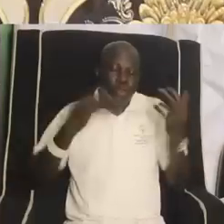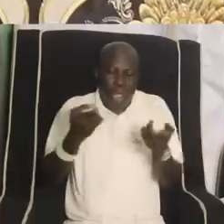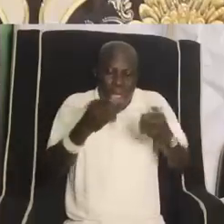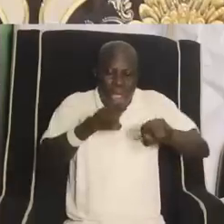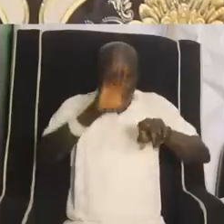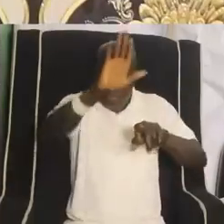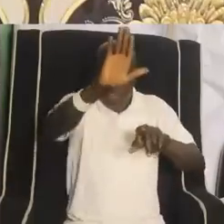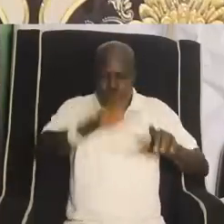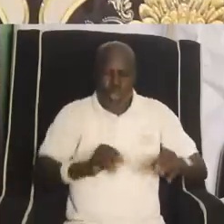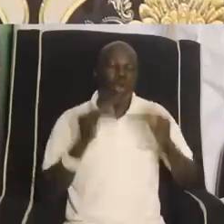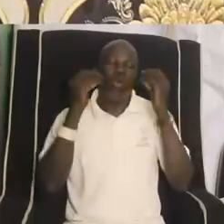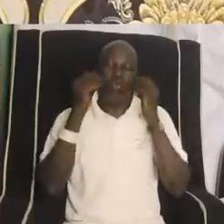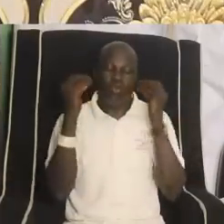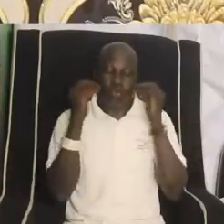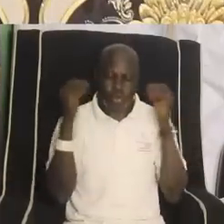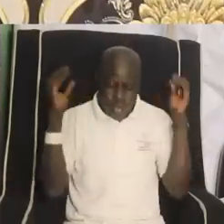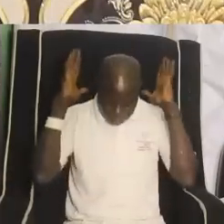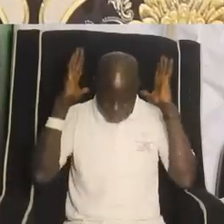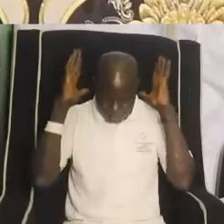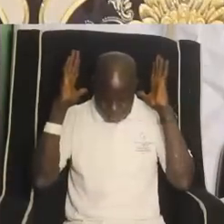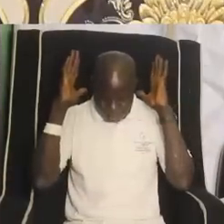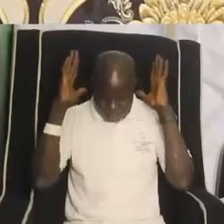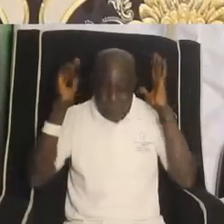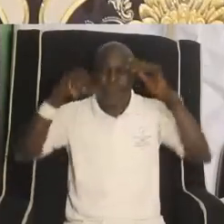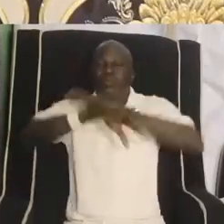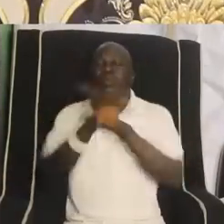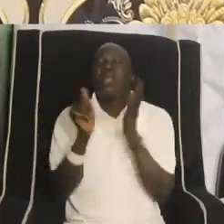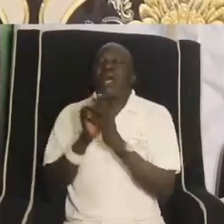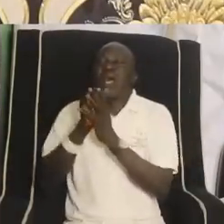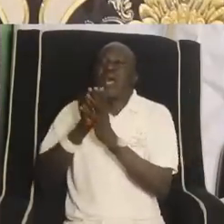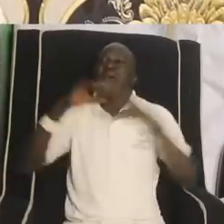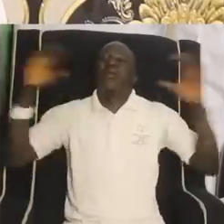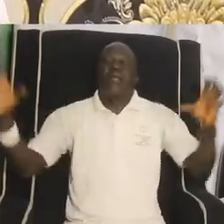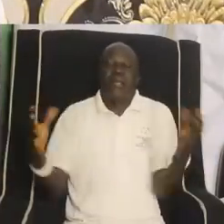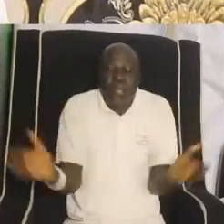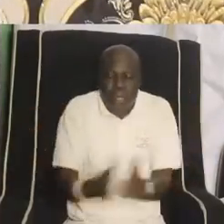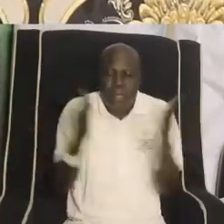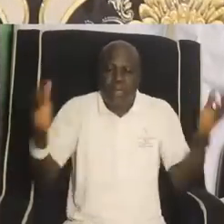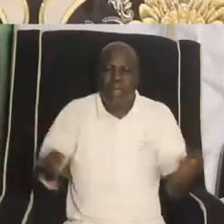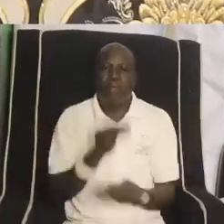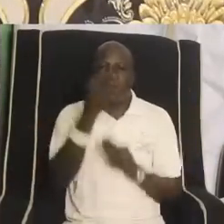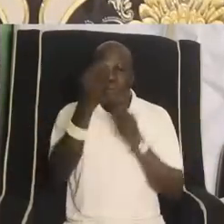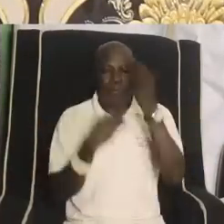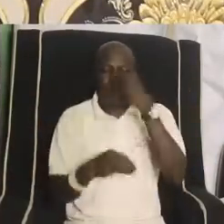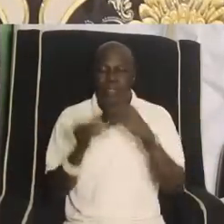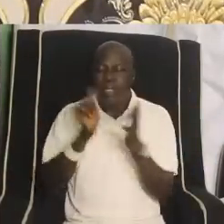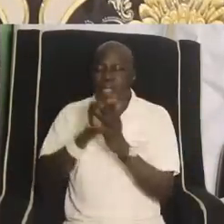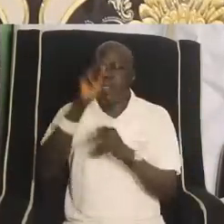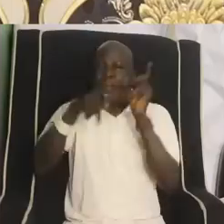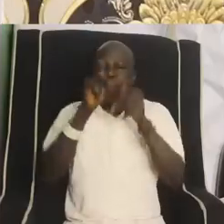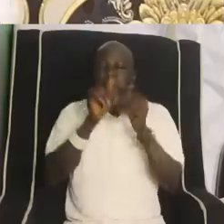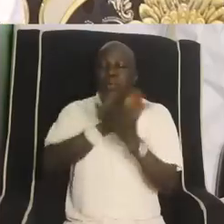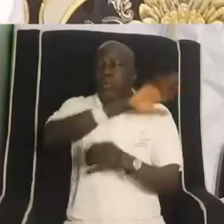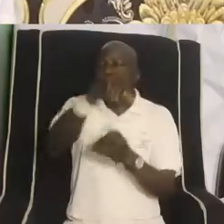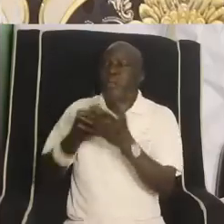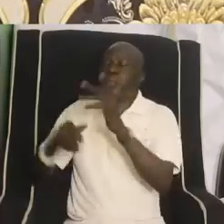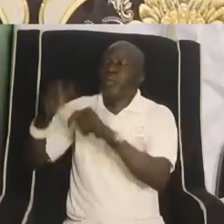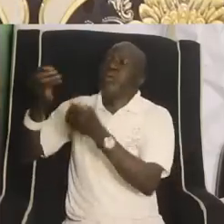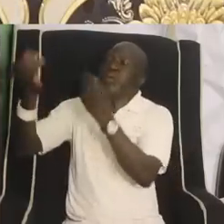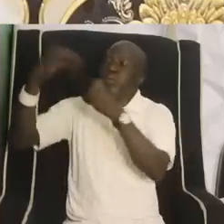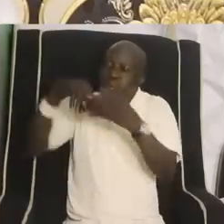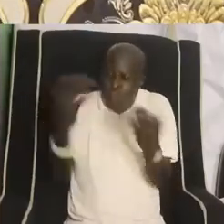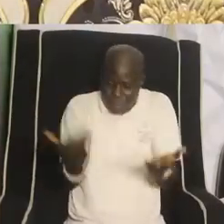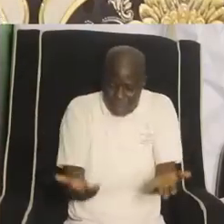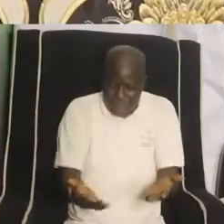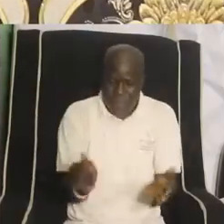Amen. Take place in your home. Great feast. That great people